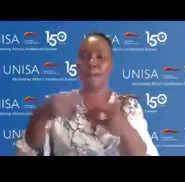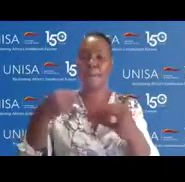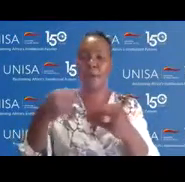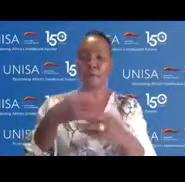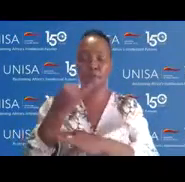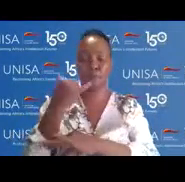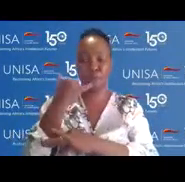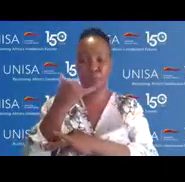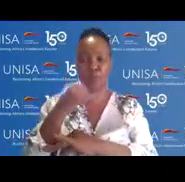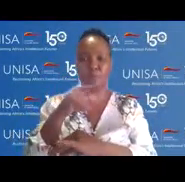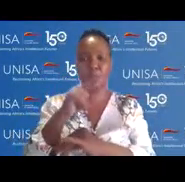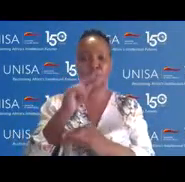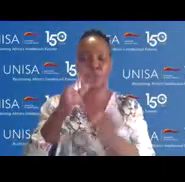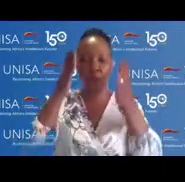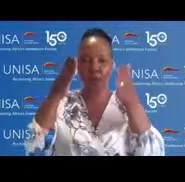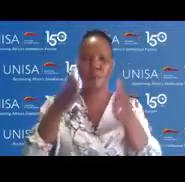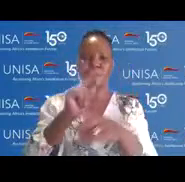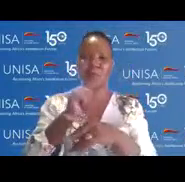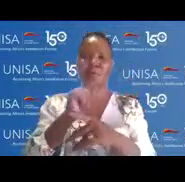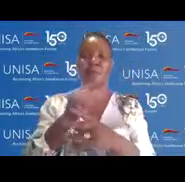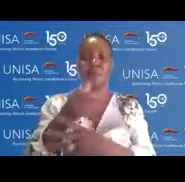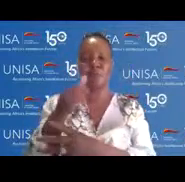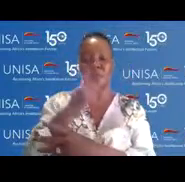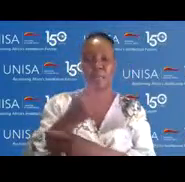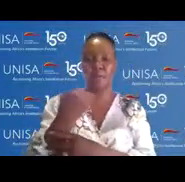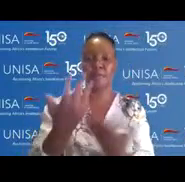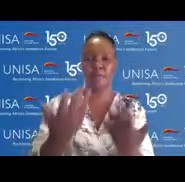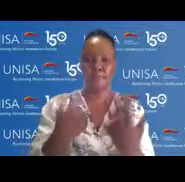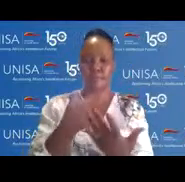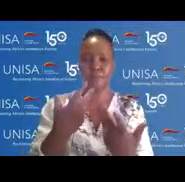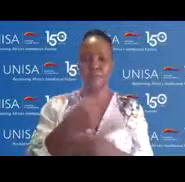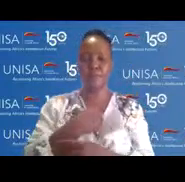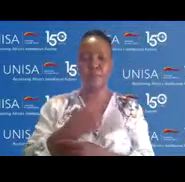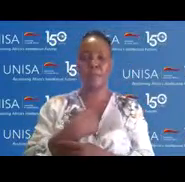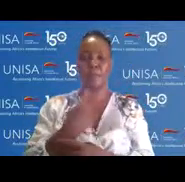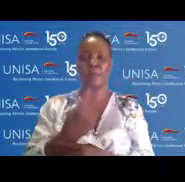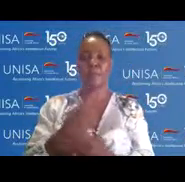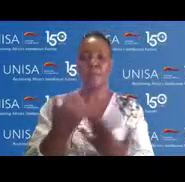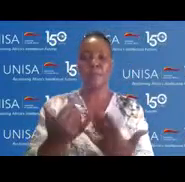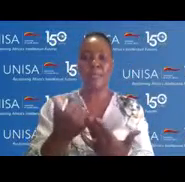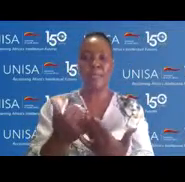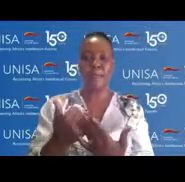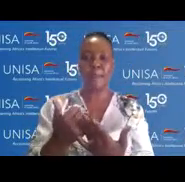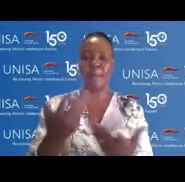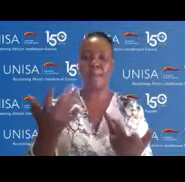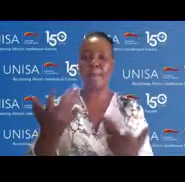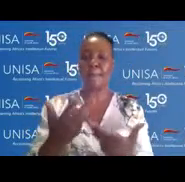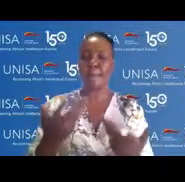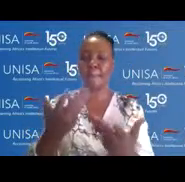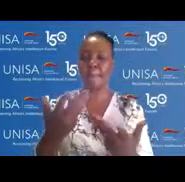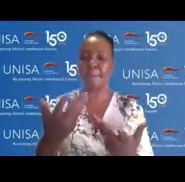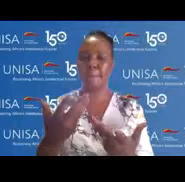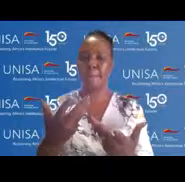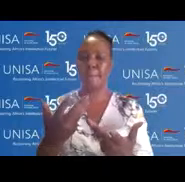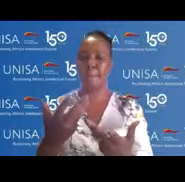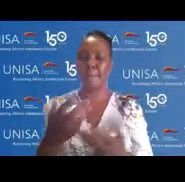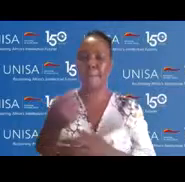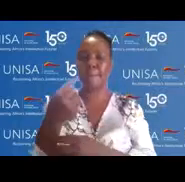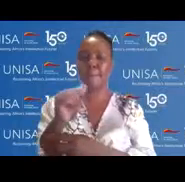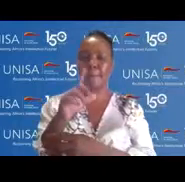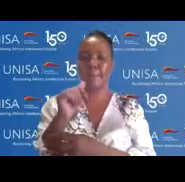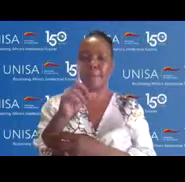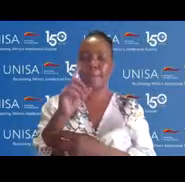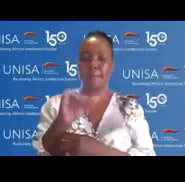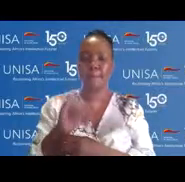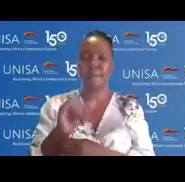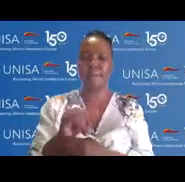This one now will actually tell me my cell number, a great place to share it, the Galaxy, what model is it, the serial number,